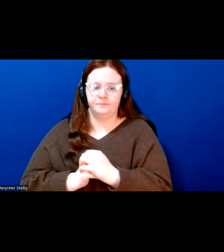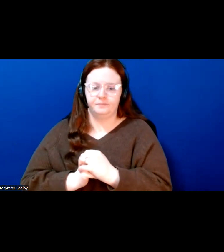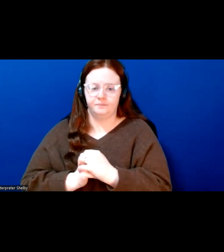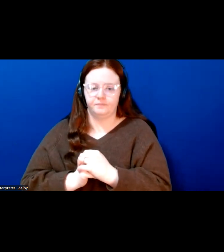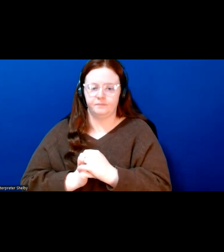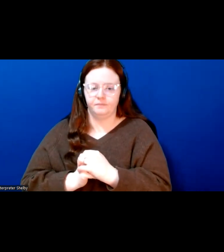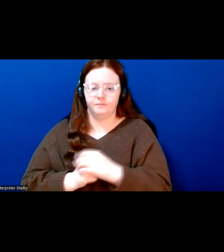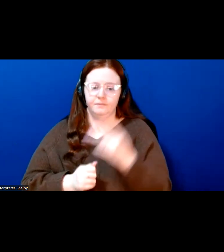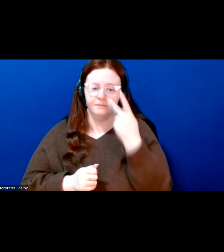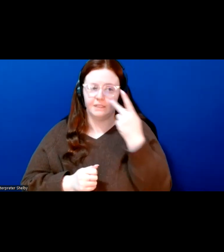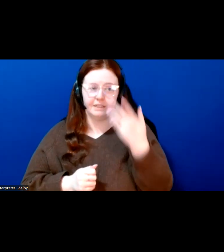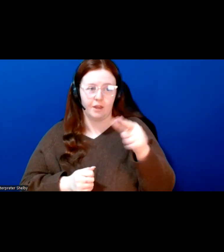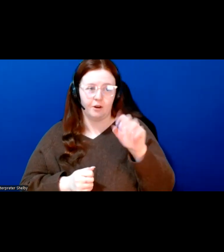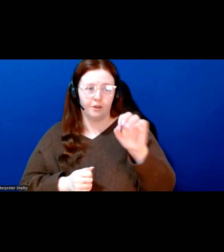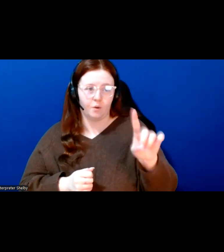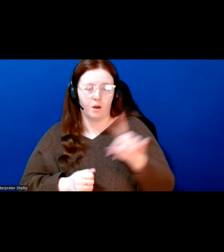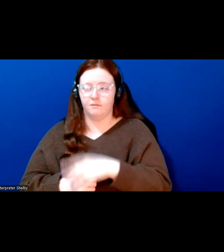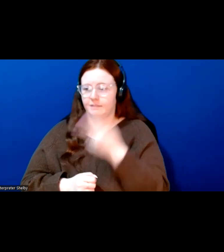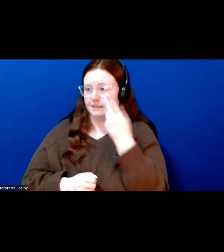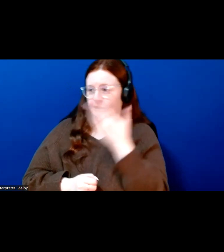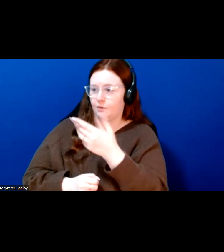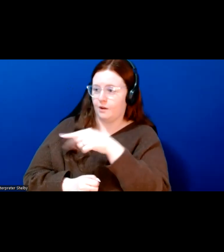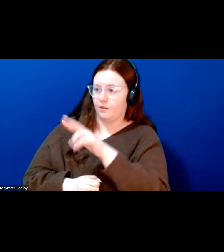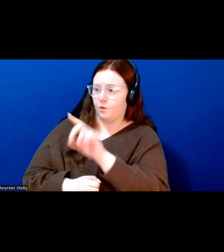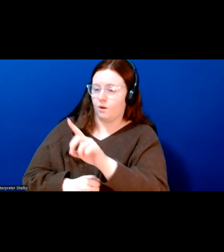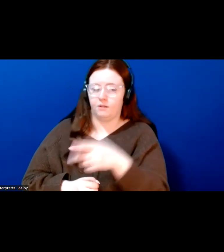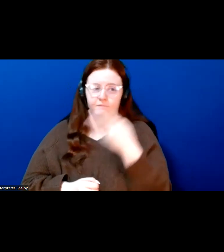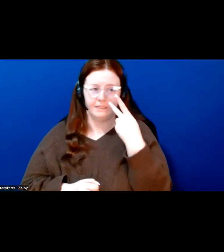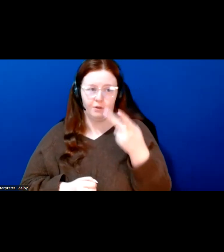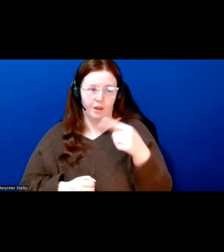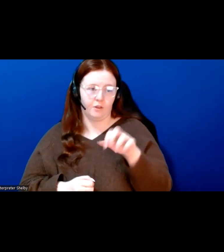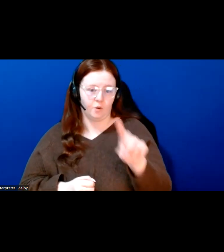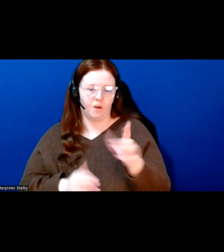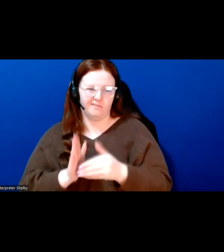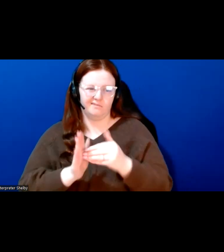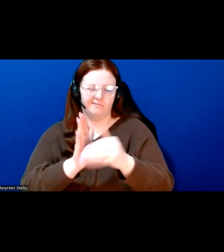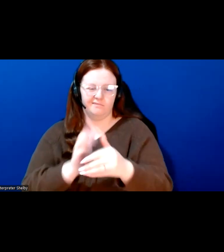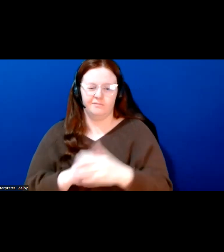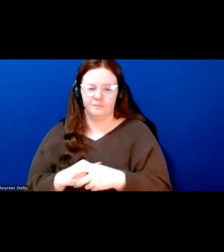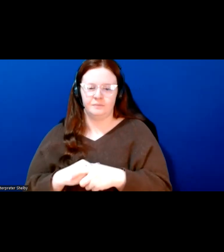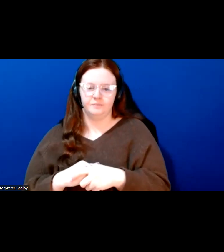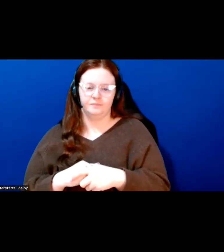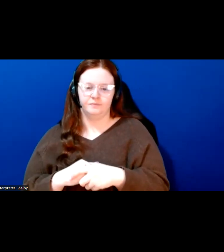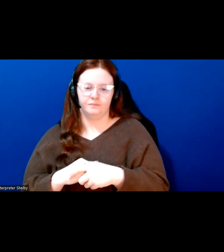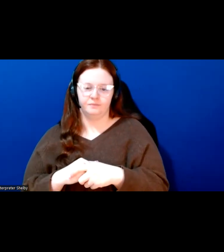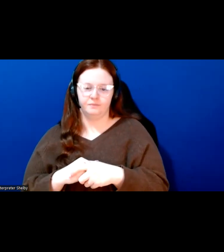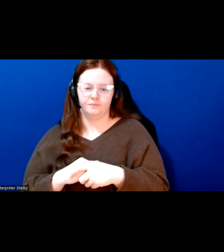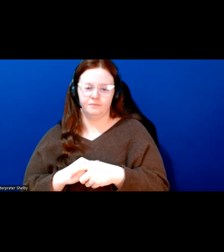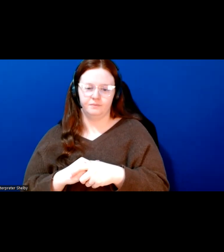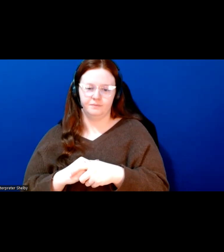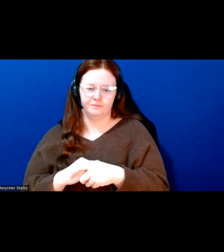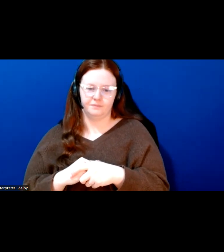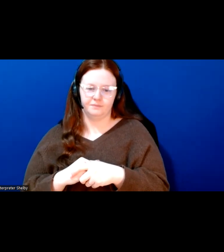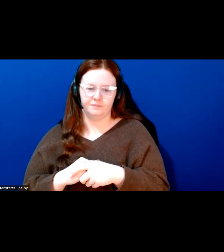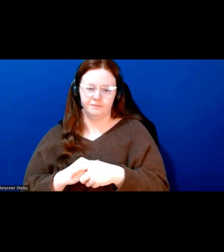Meet you at the Quad. Meet you at the Quad. Meet you at the Quad. Meet you at the Quad. Meet you at the Quad. Meet you at the Quad. Meet you at the Quad.